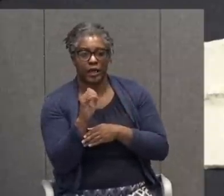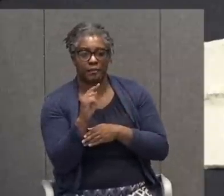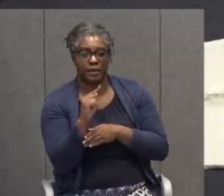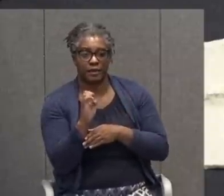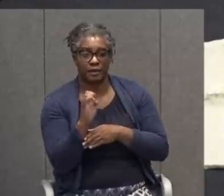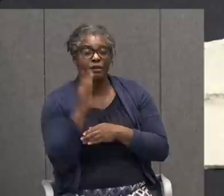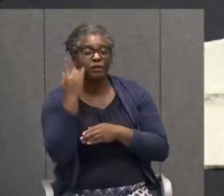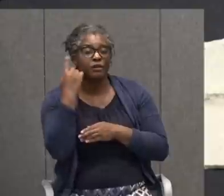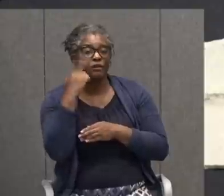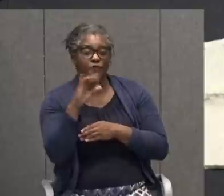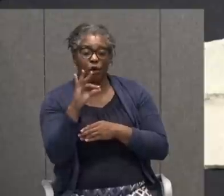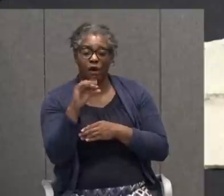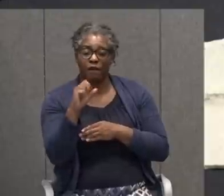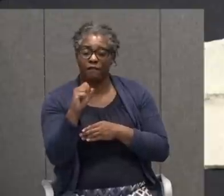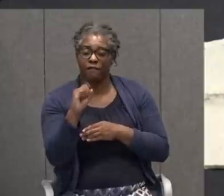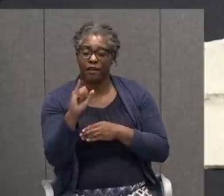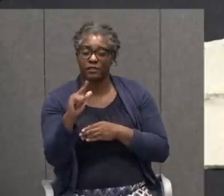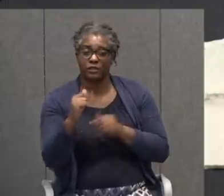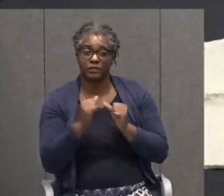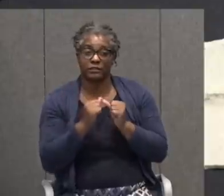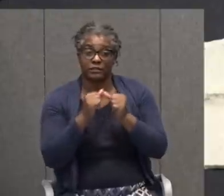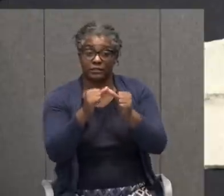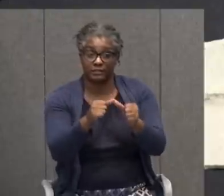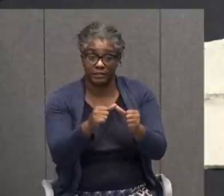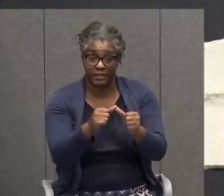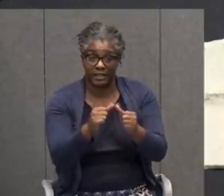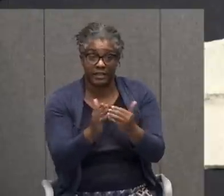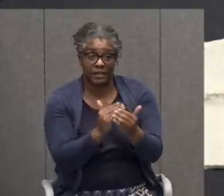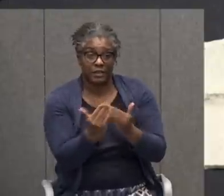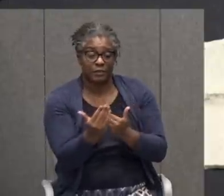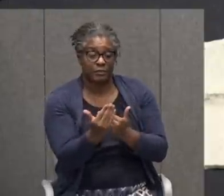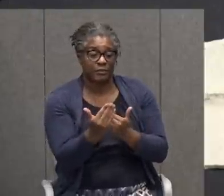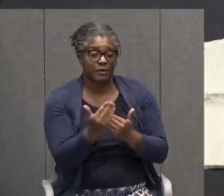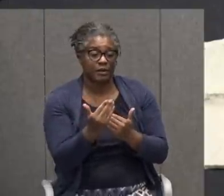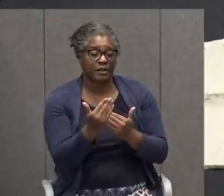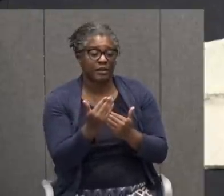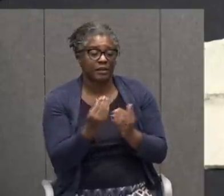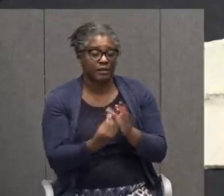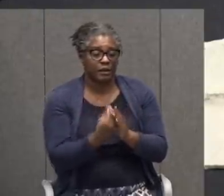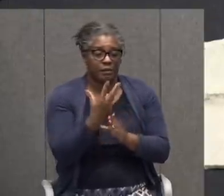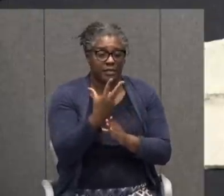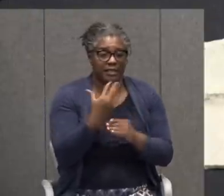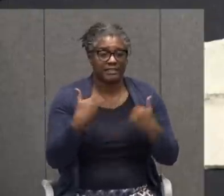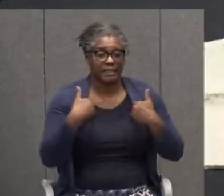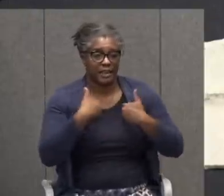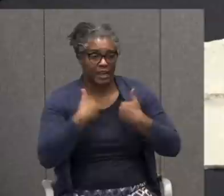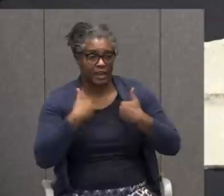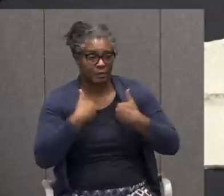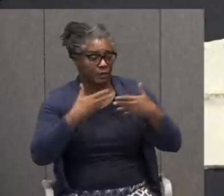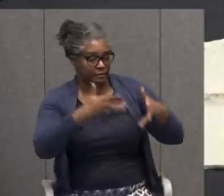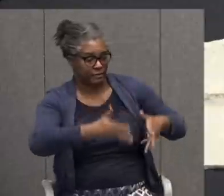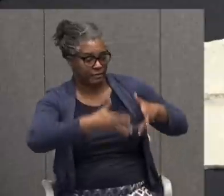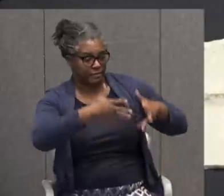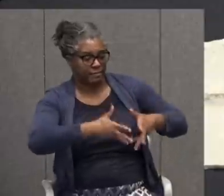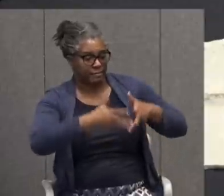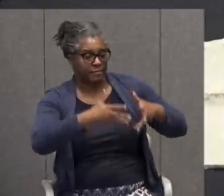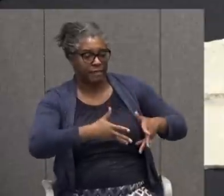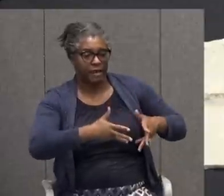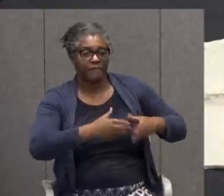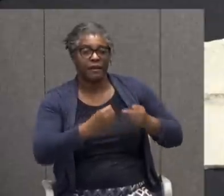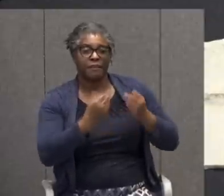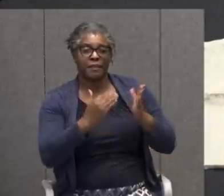so even though these animals and these plants and these remains may have been out there for thousands of years, in our